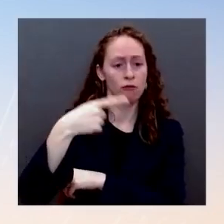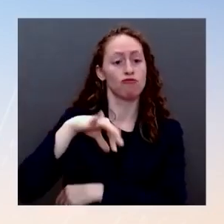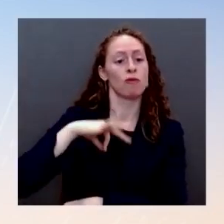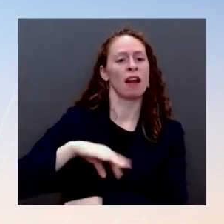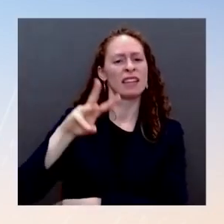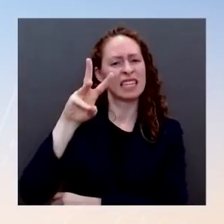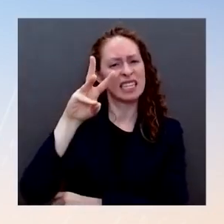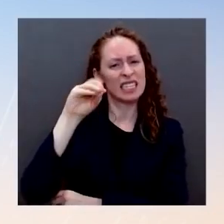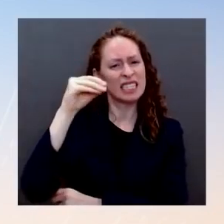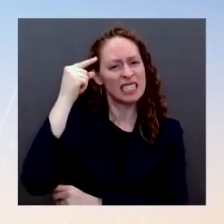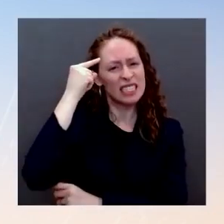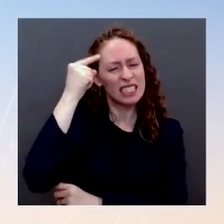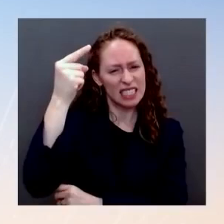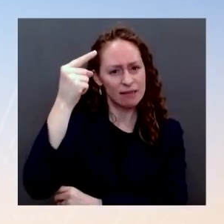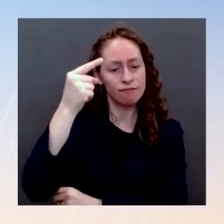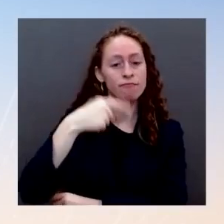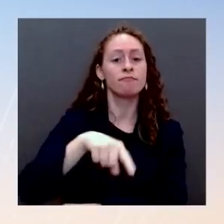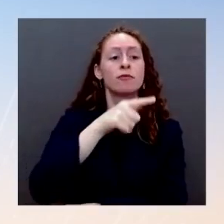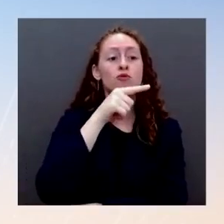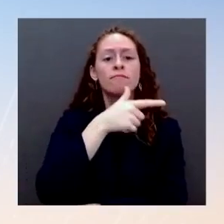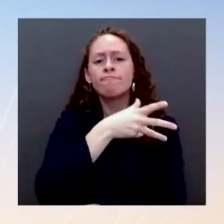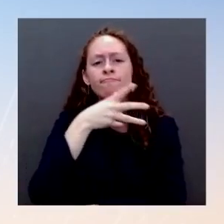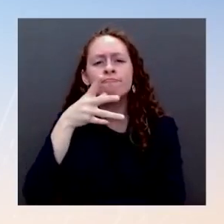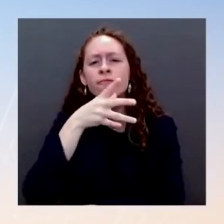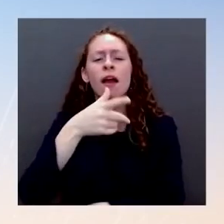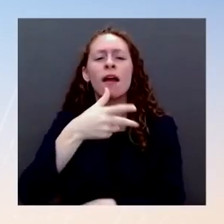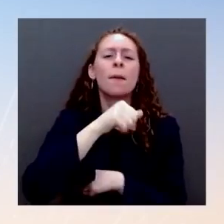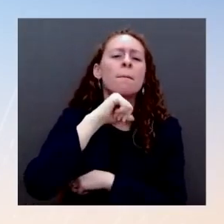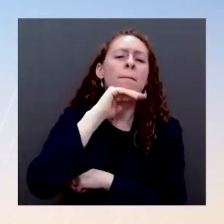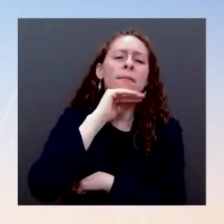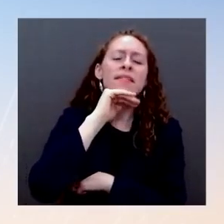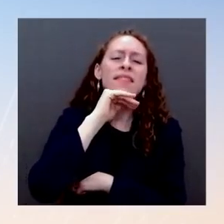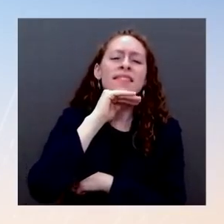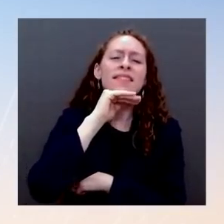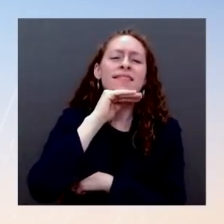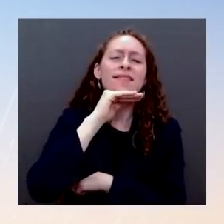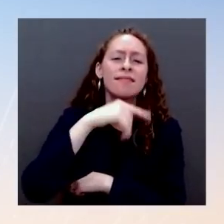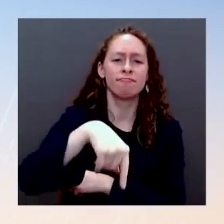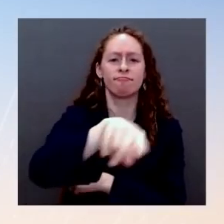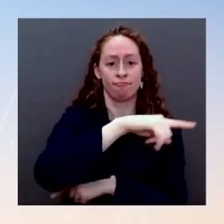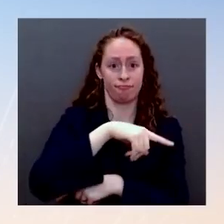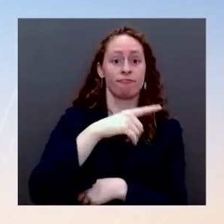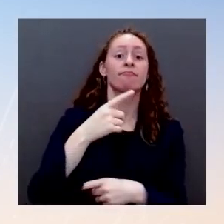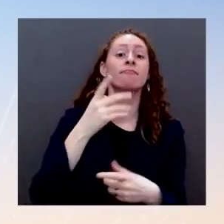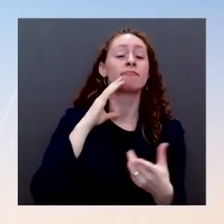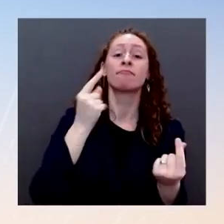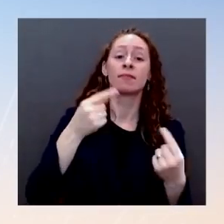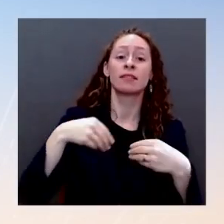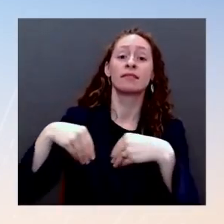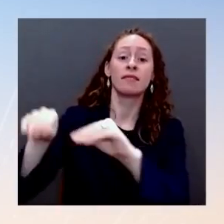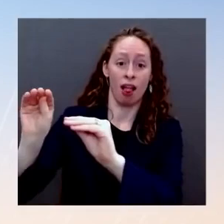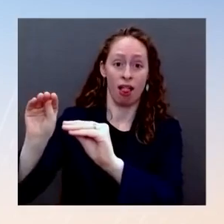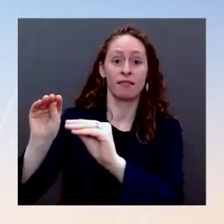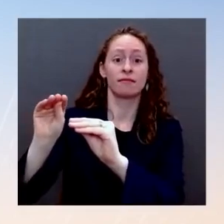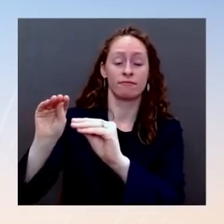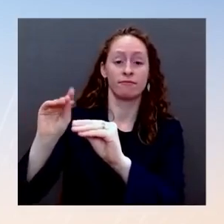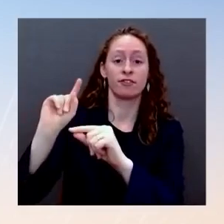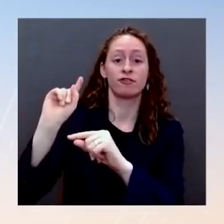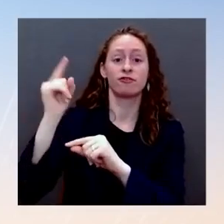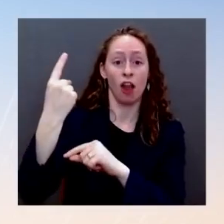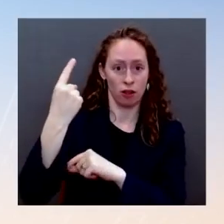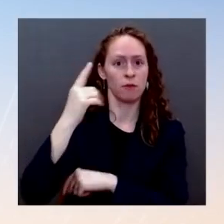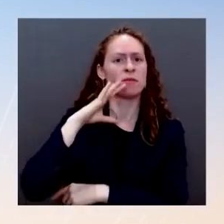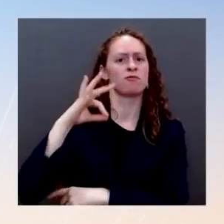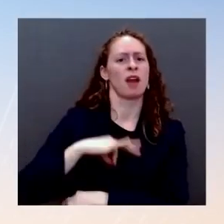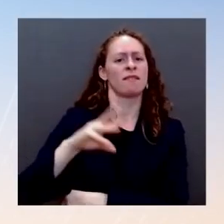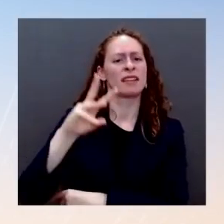down to about 19 cents today. So that obviously is a significant concern. If you see the